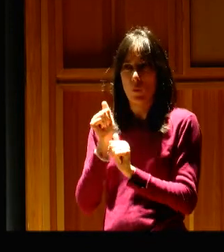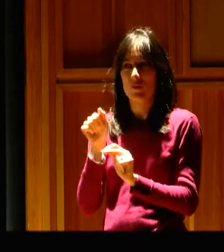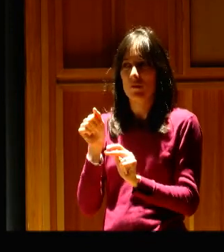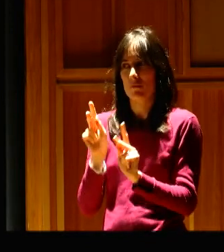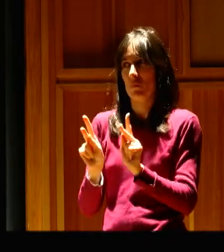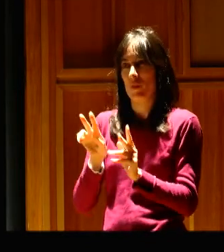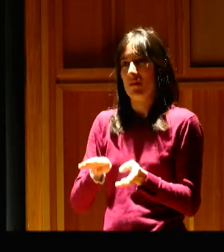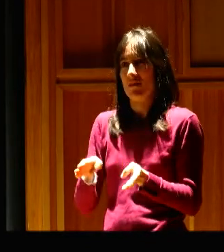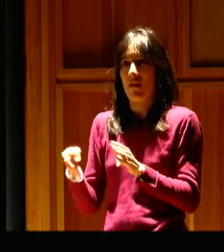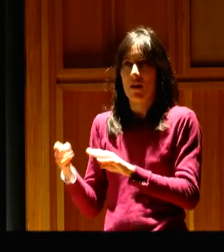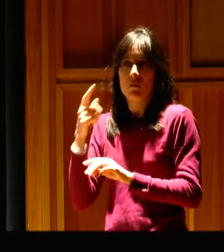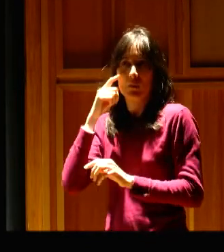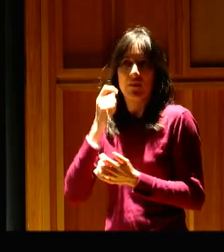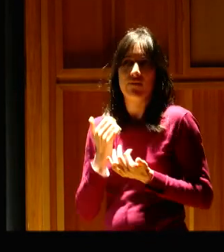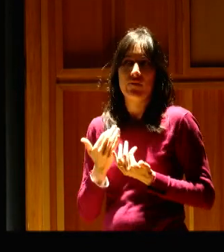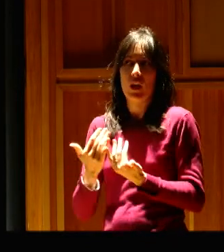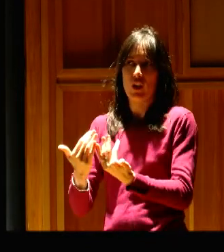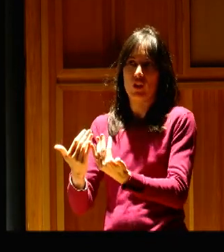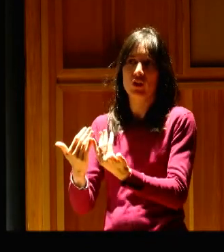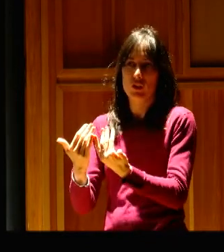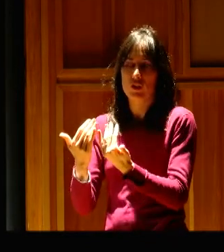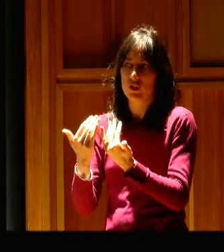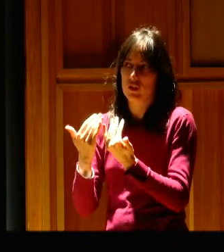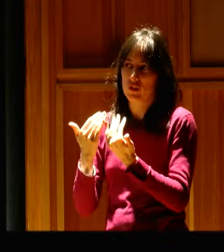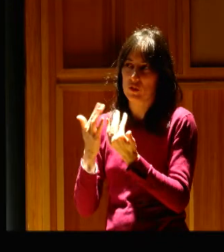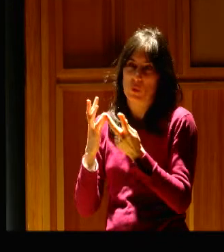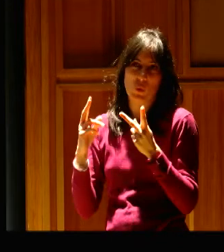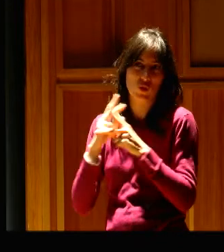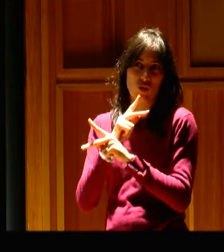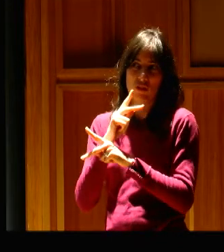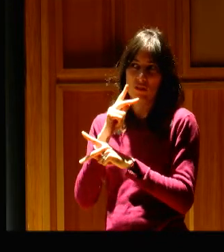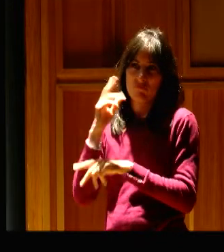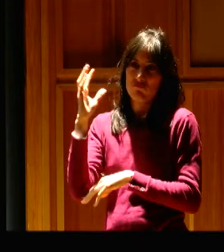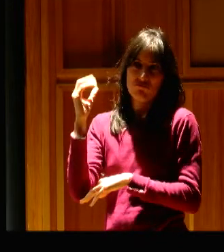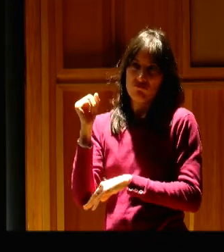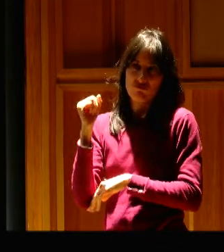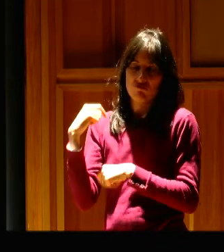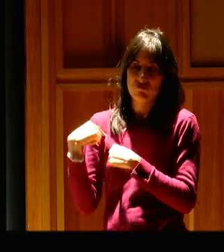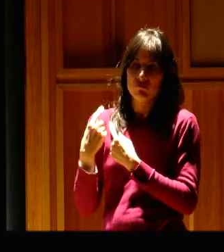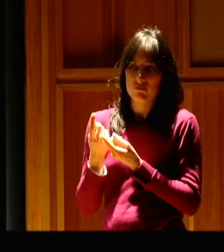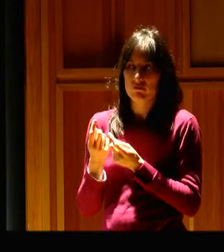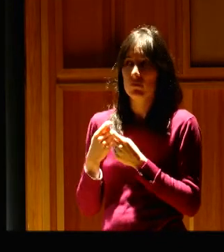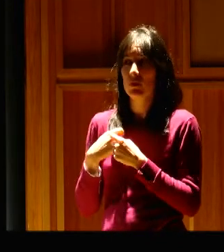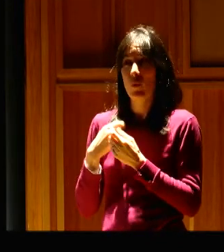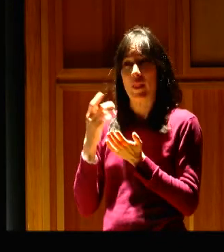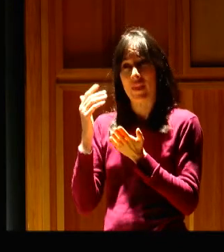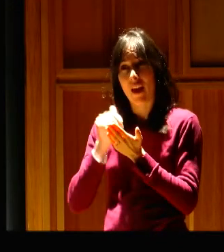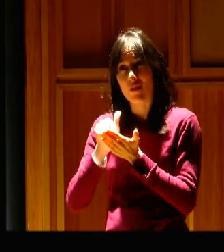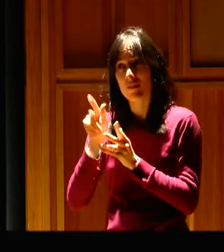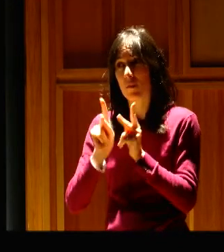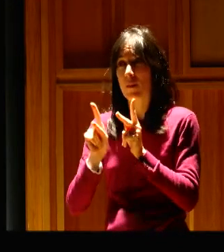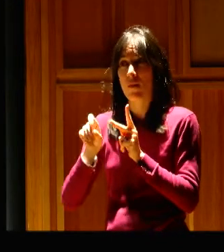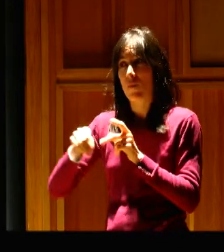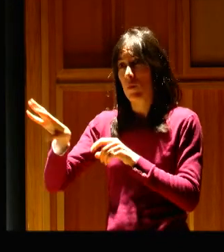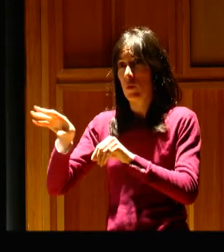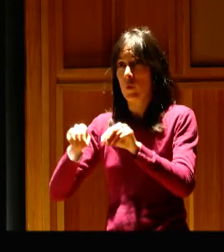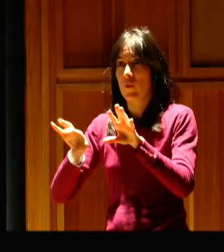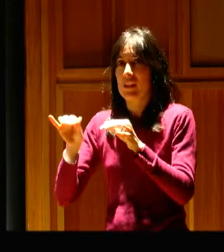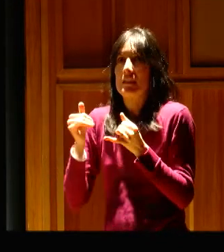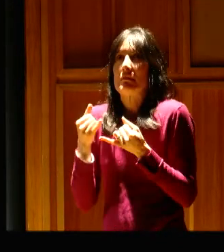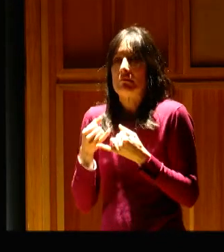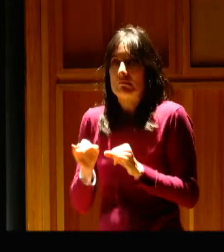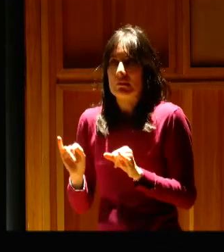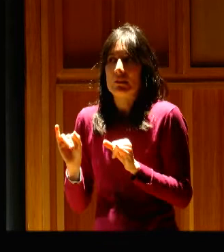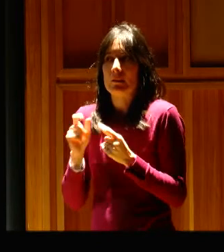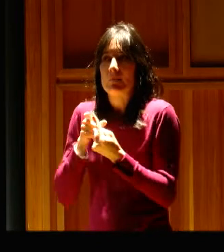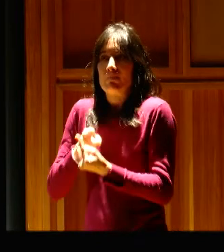catastrophic fire season in recorded history, displacing thousands of households that are still struggling to find a